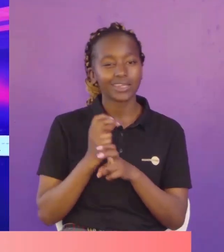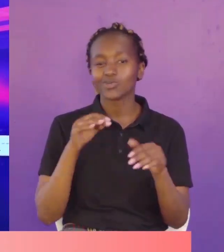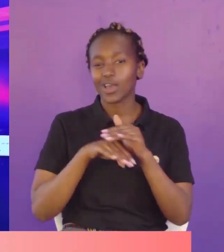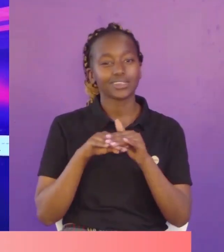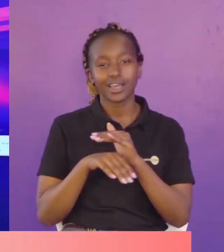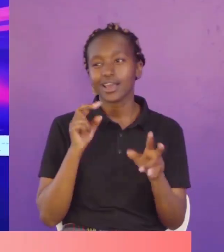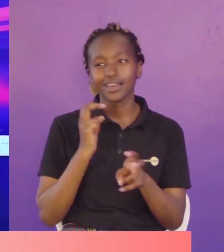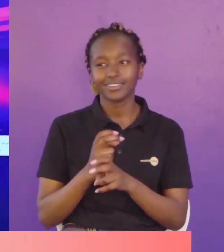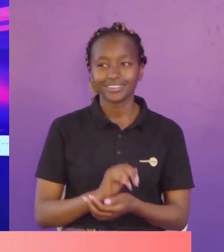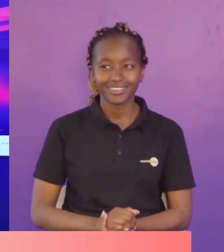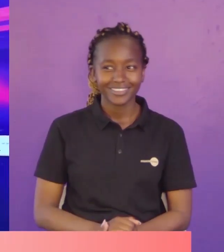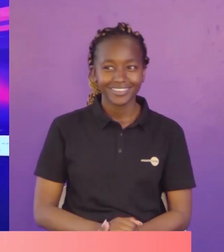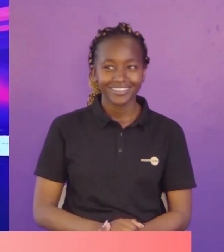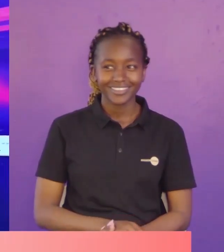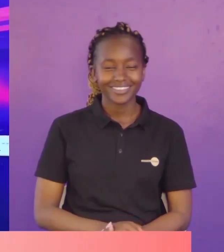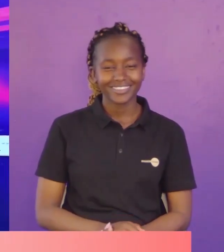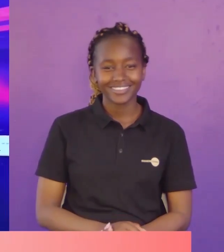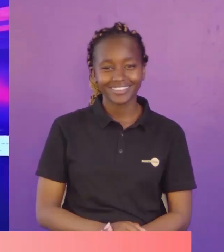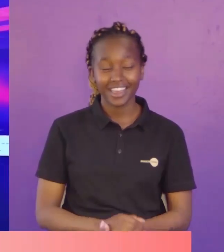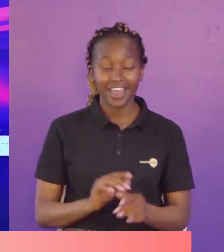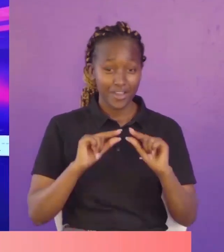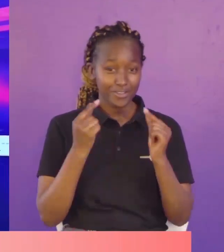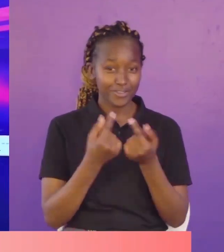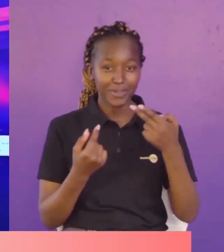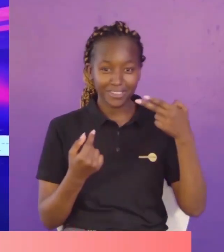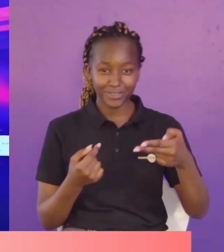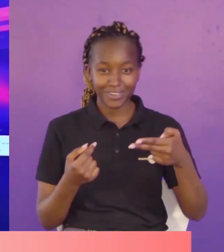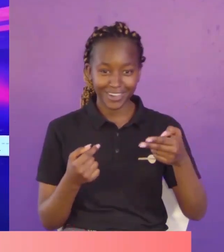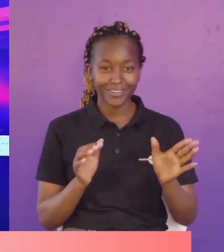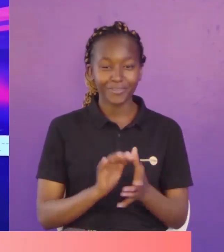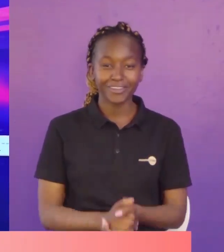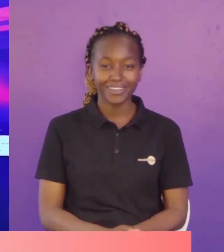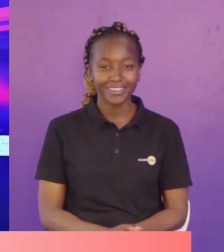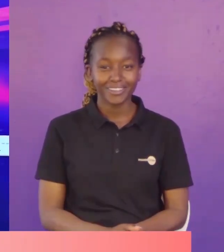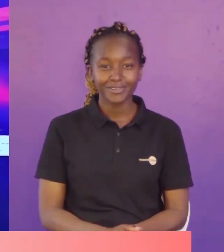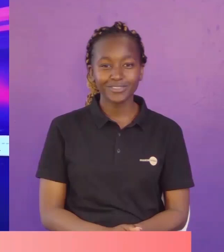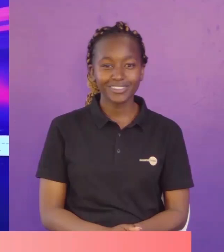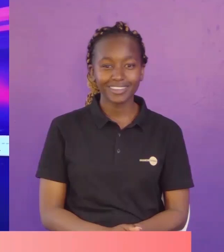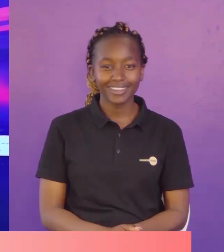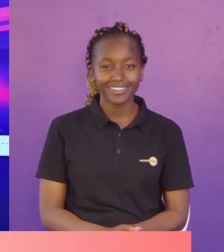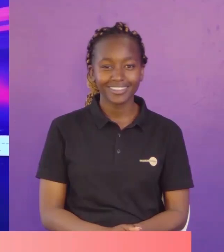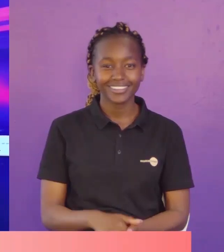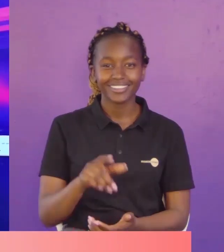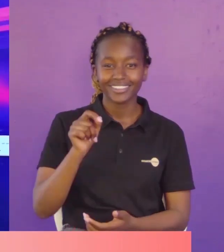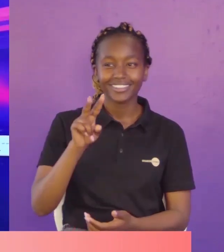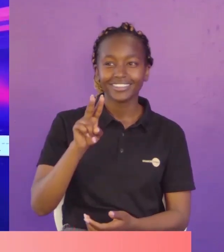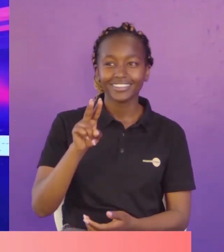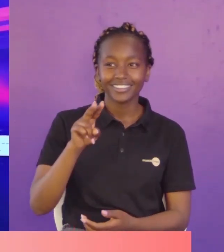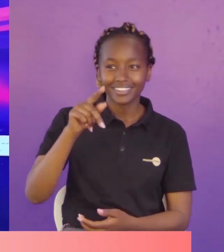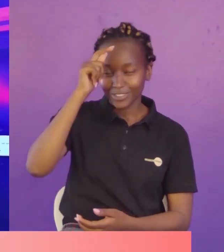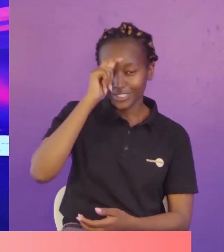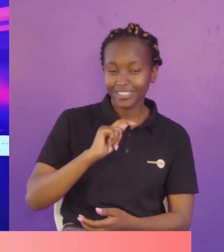Group H. Group H, it is Tunisia. They have 19